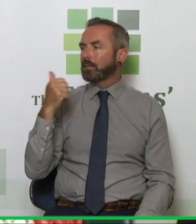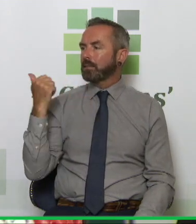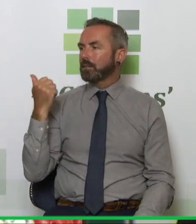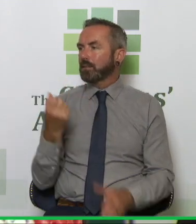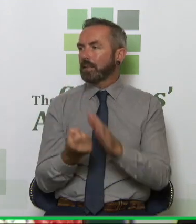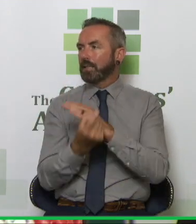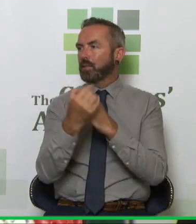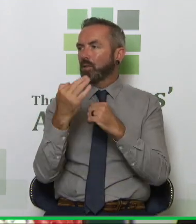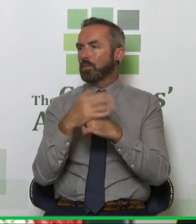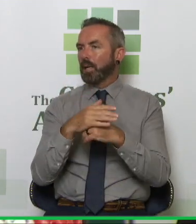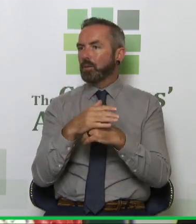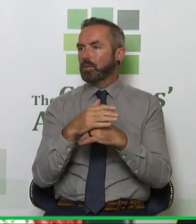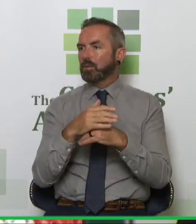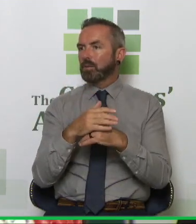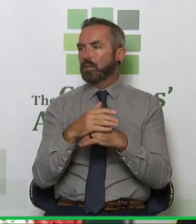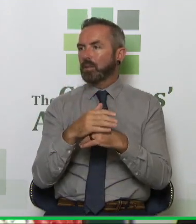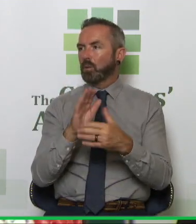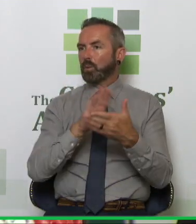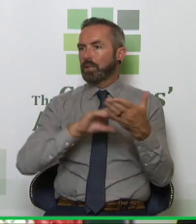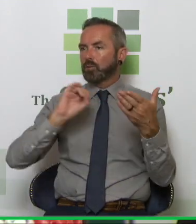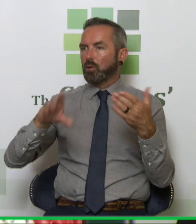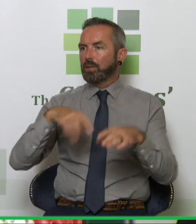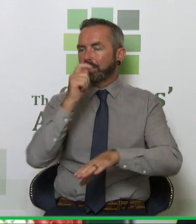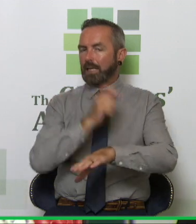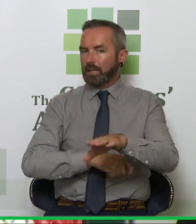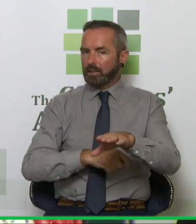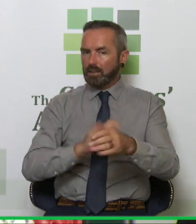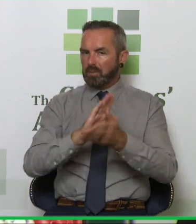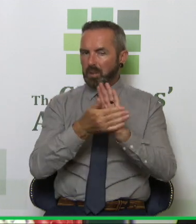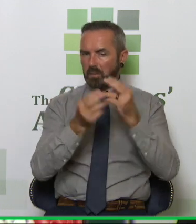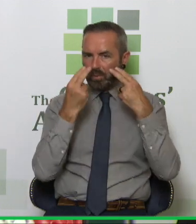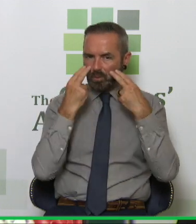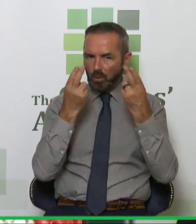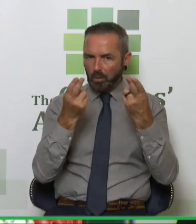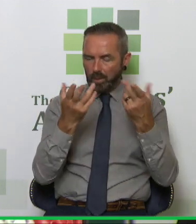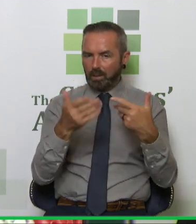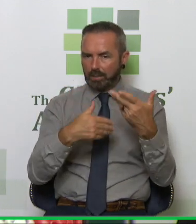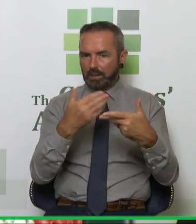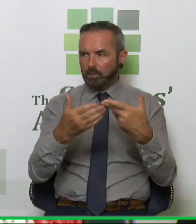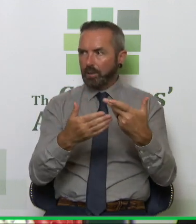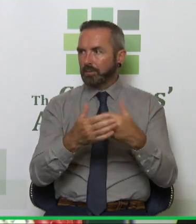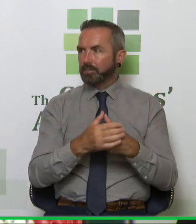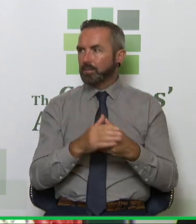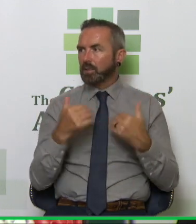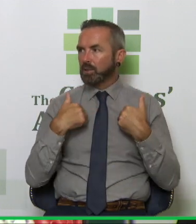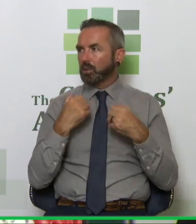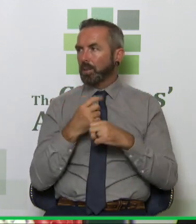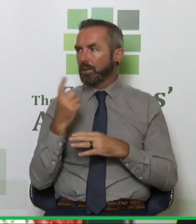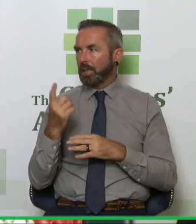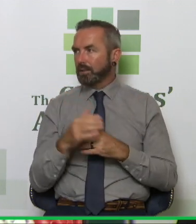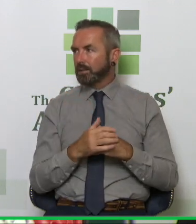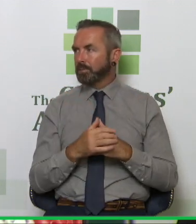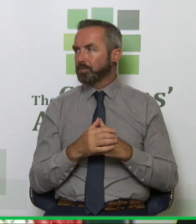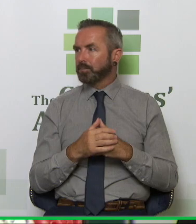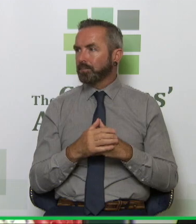issue in terms of withdrawing legal sanctions and issues around normalising drug taking, etc., and the concerns around that, and examples